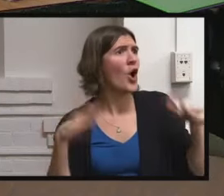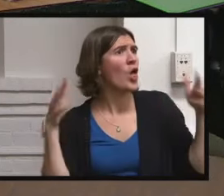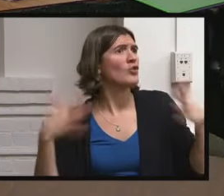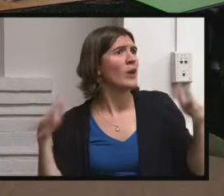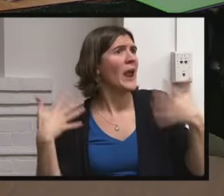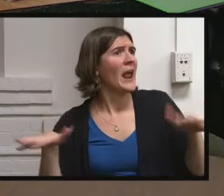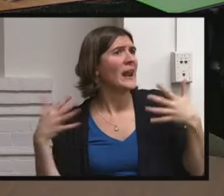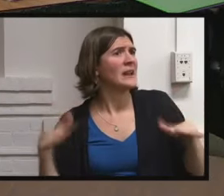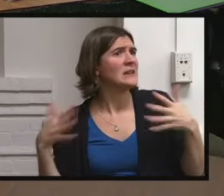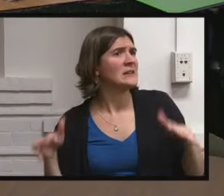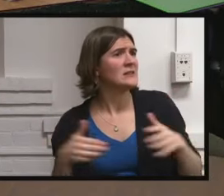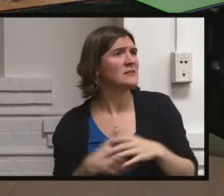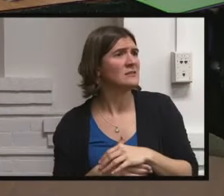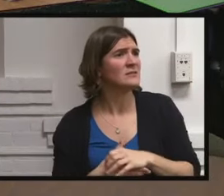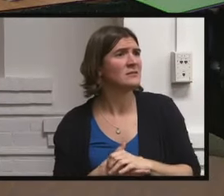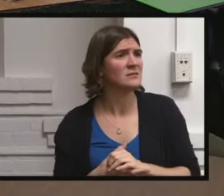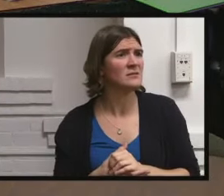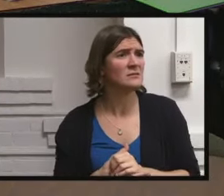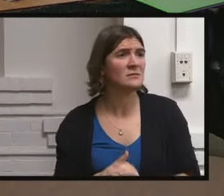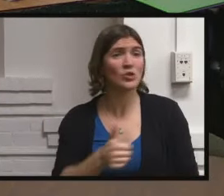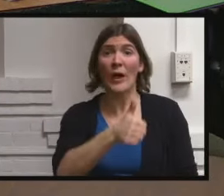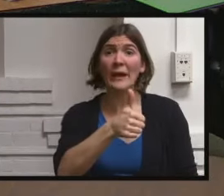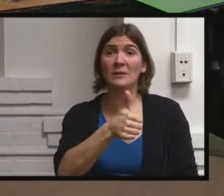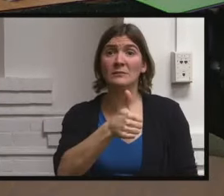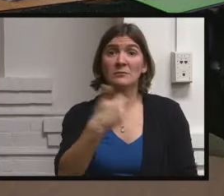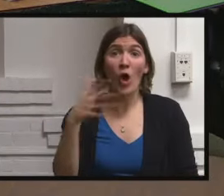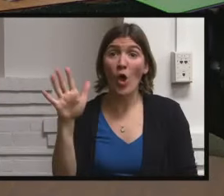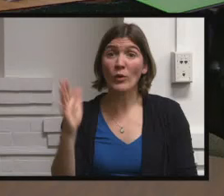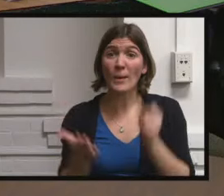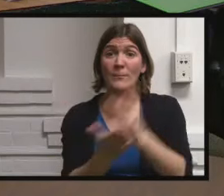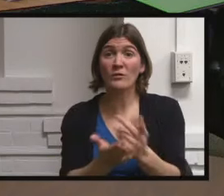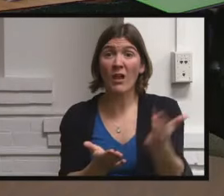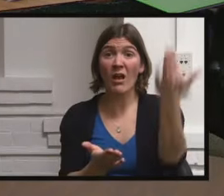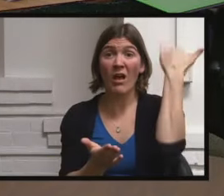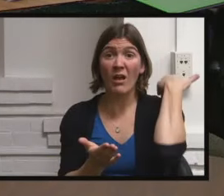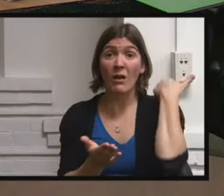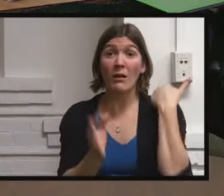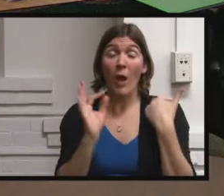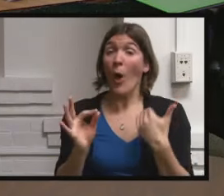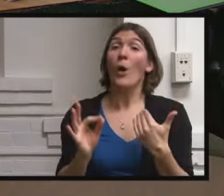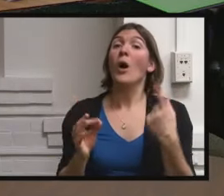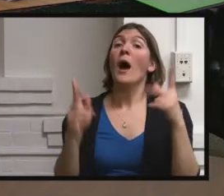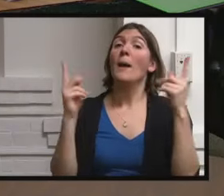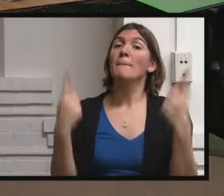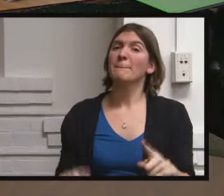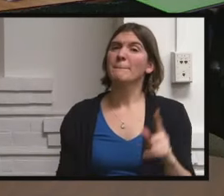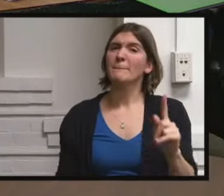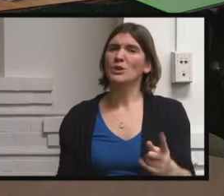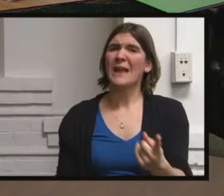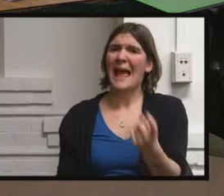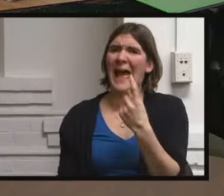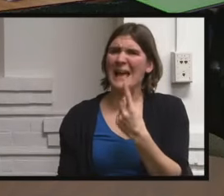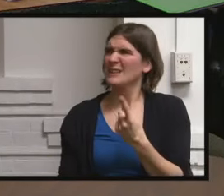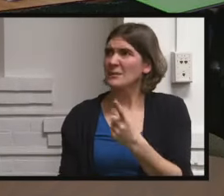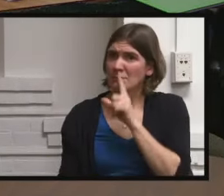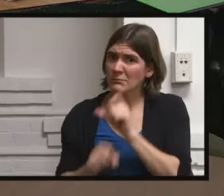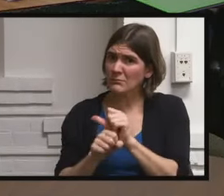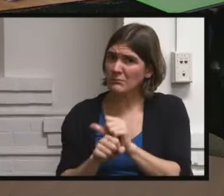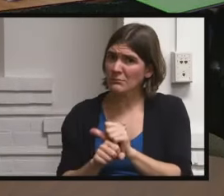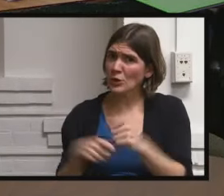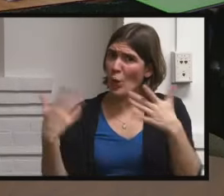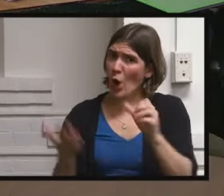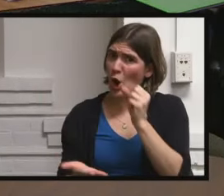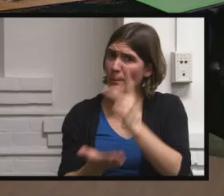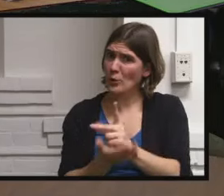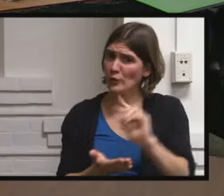done. It's all done? All right. All approved. All right, so we had an inquiry from Mr. Knowles about how close we